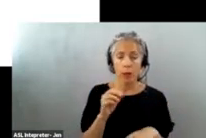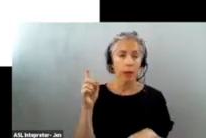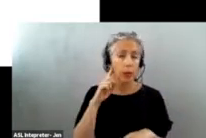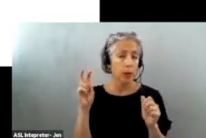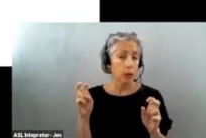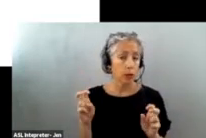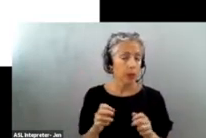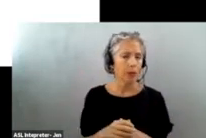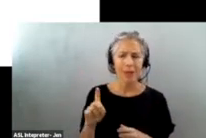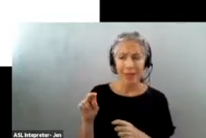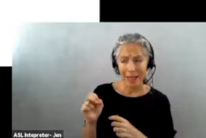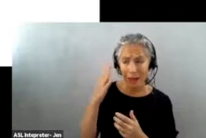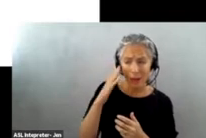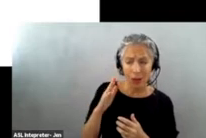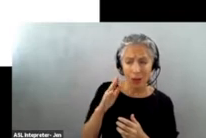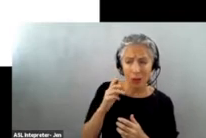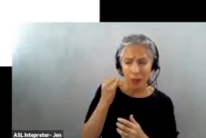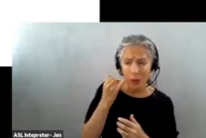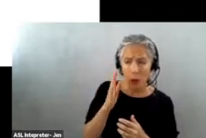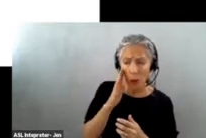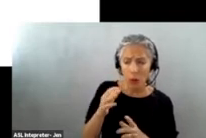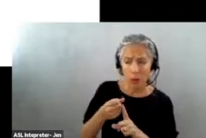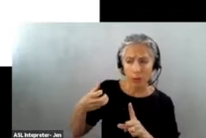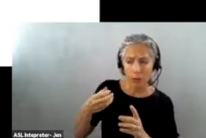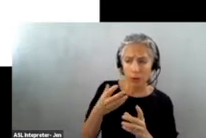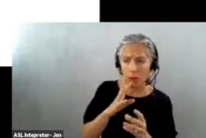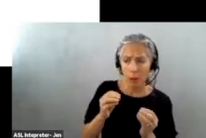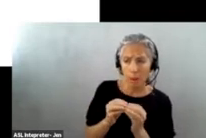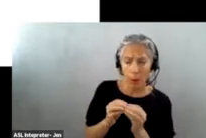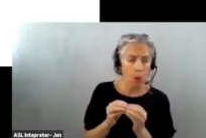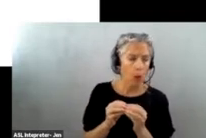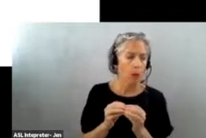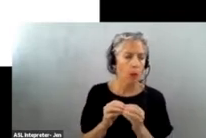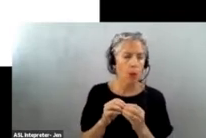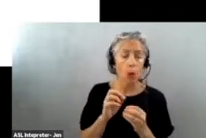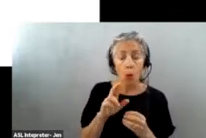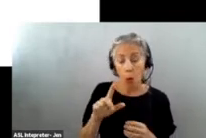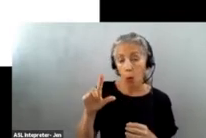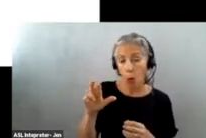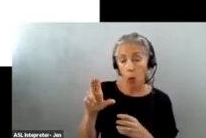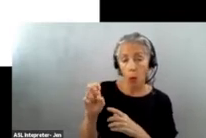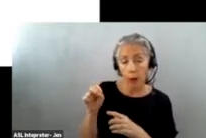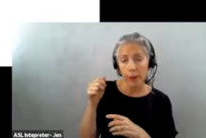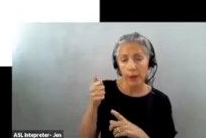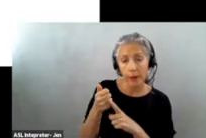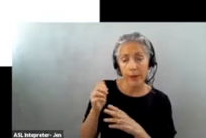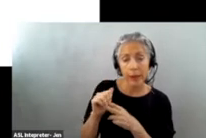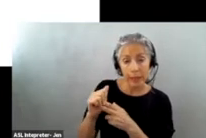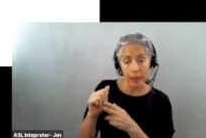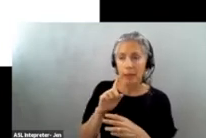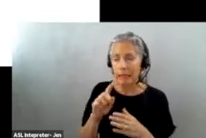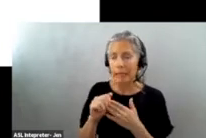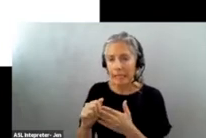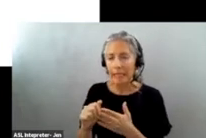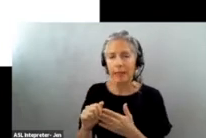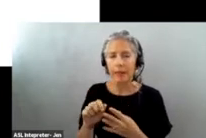you will talk about this later, and also by Lauren, who has been leading or is leading